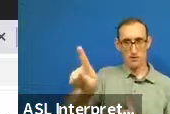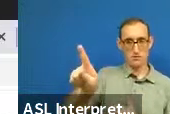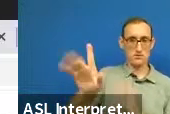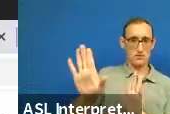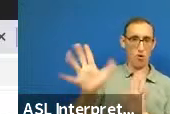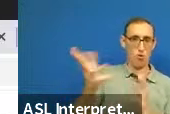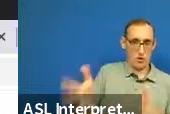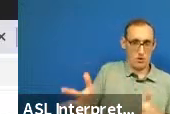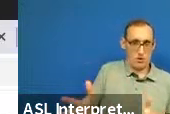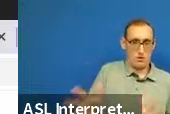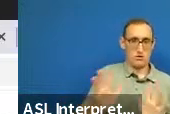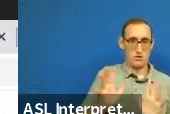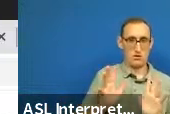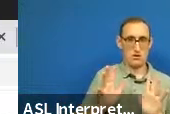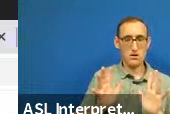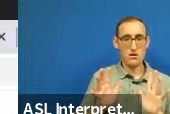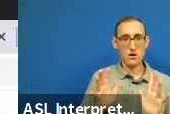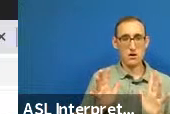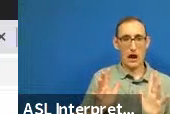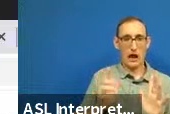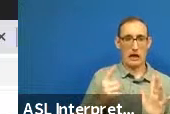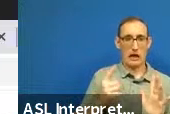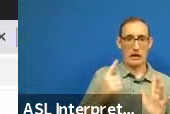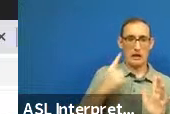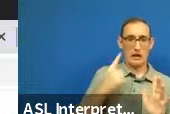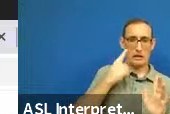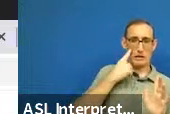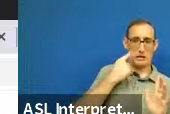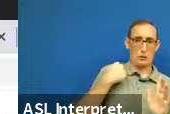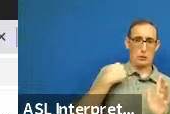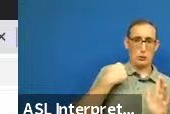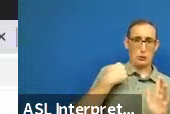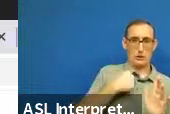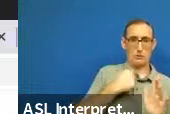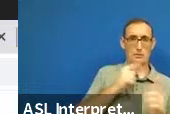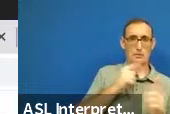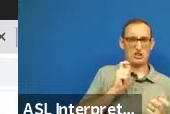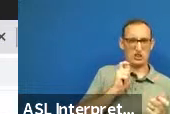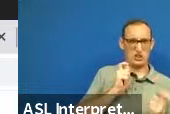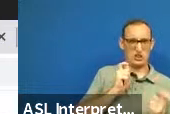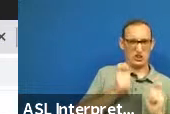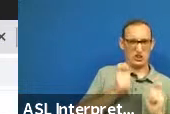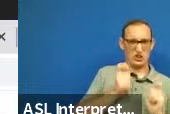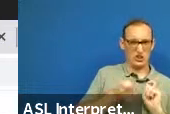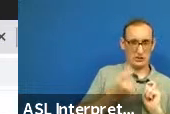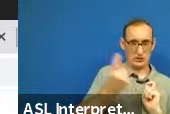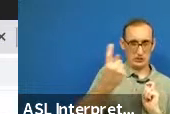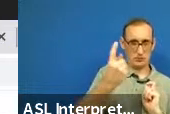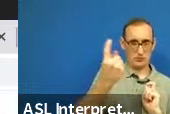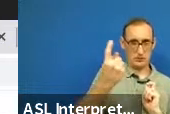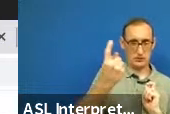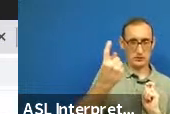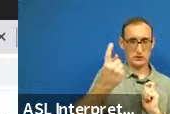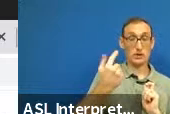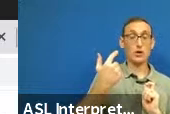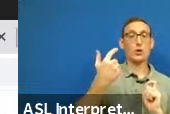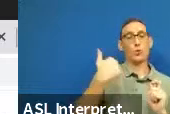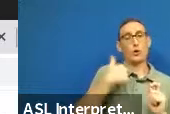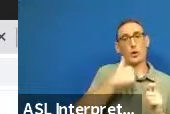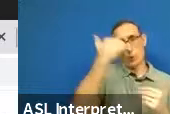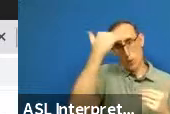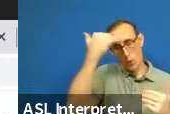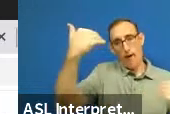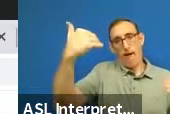have to do something different. So we know that we have committees and that this board values